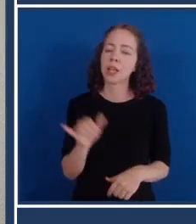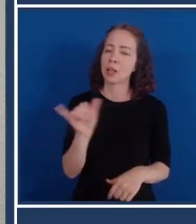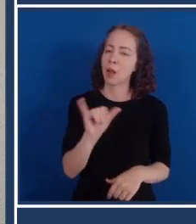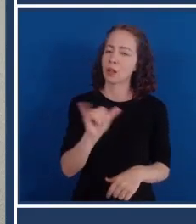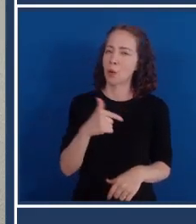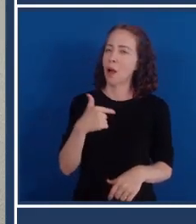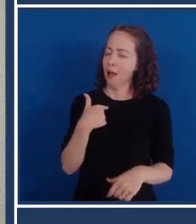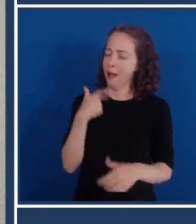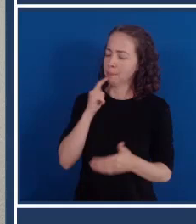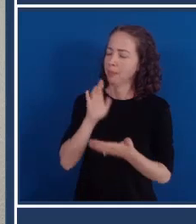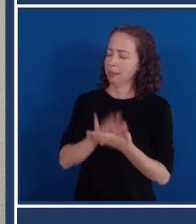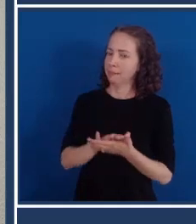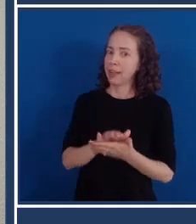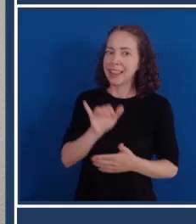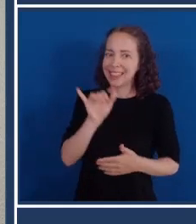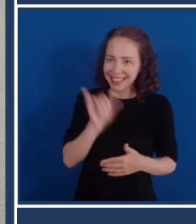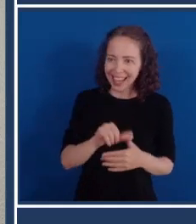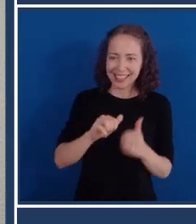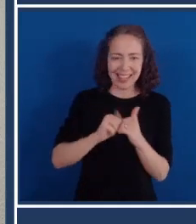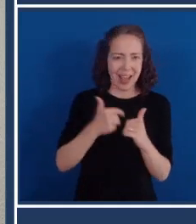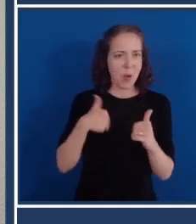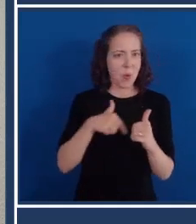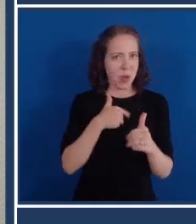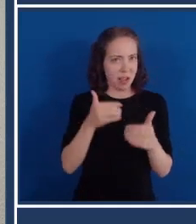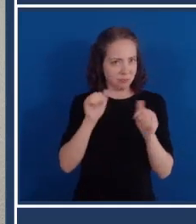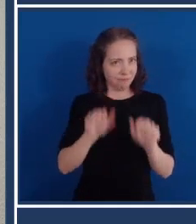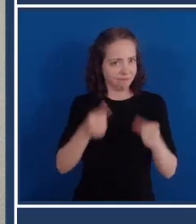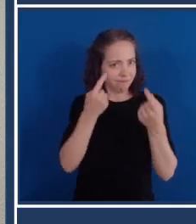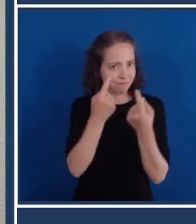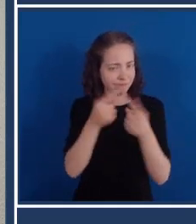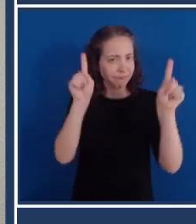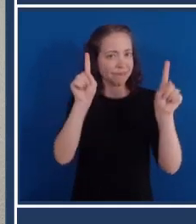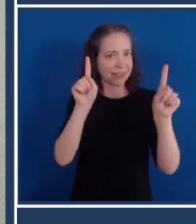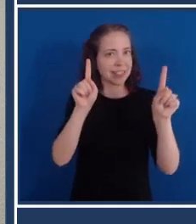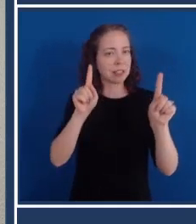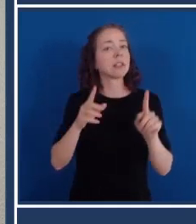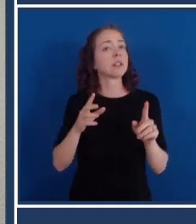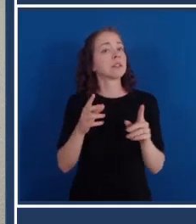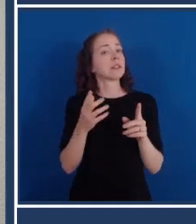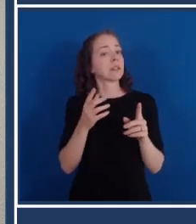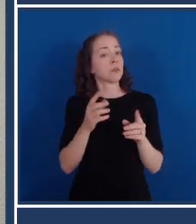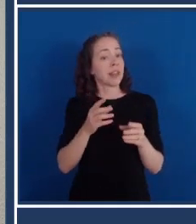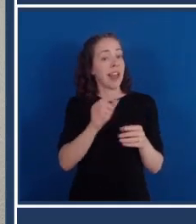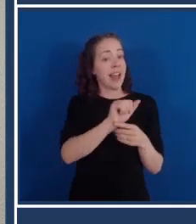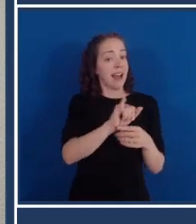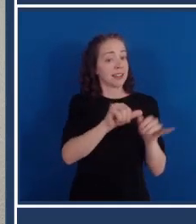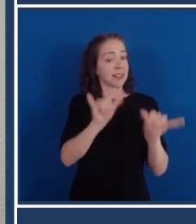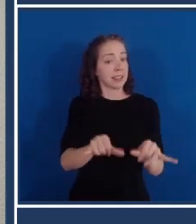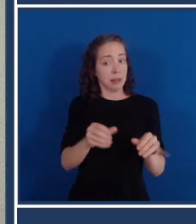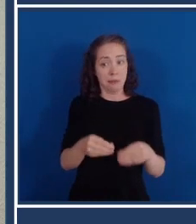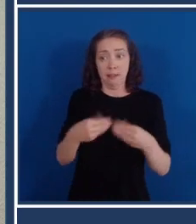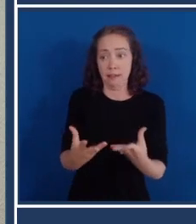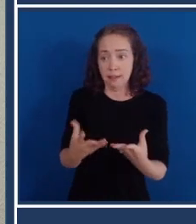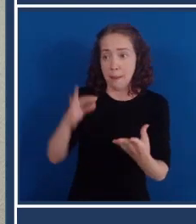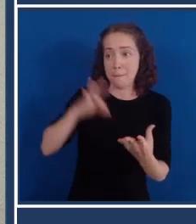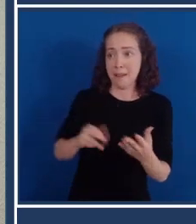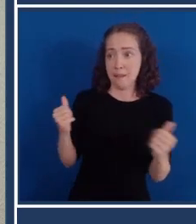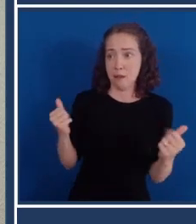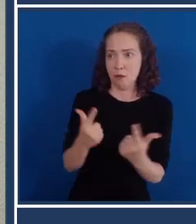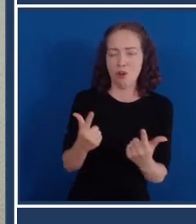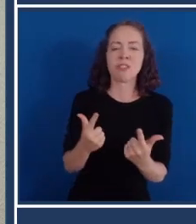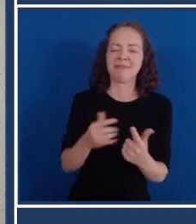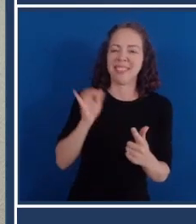to succeed in our ambition to deliver AI systems that benefit everyone. We need to build